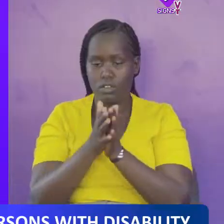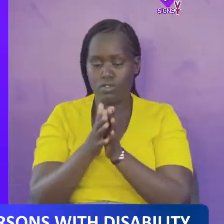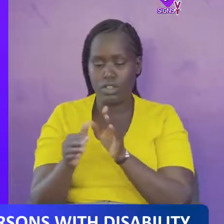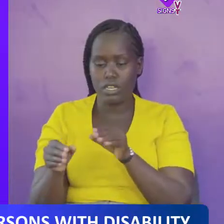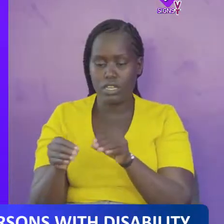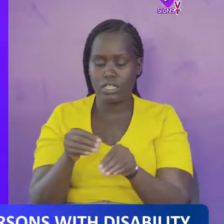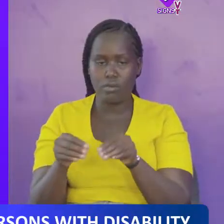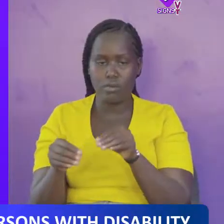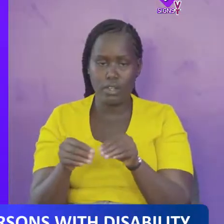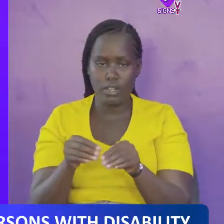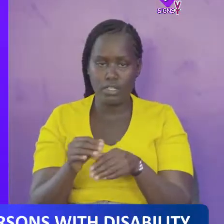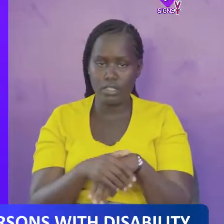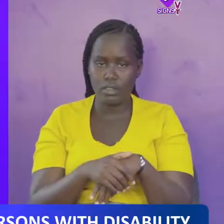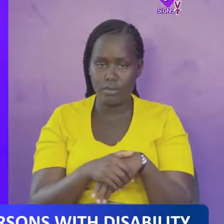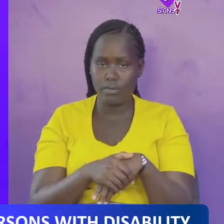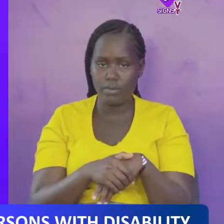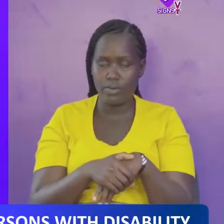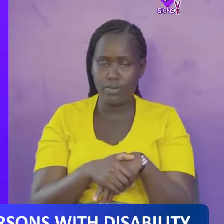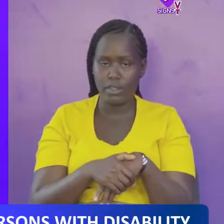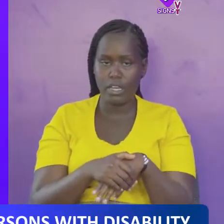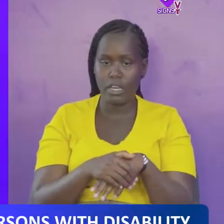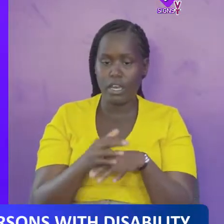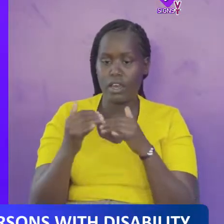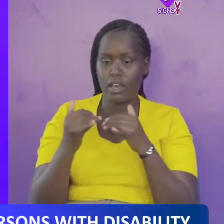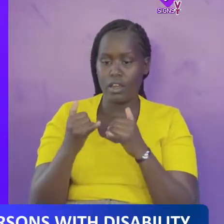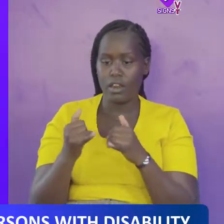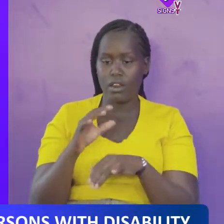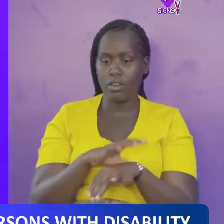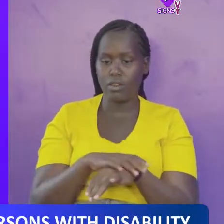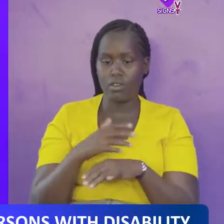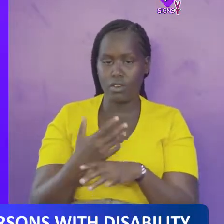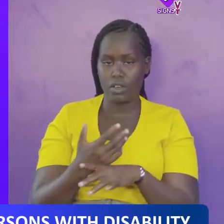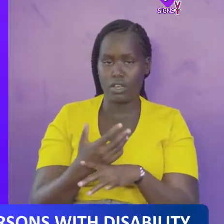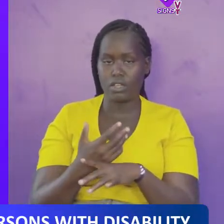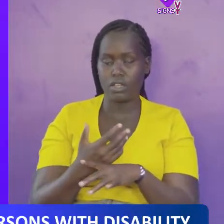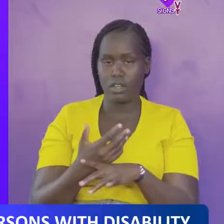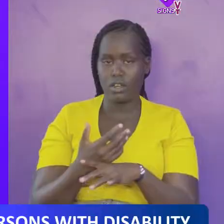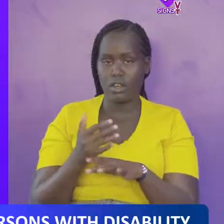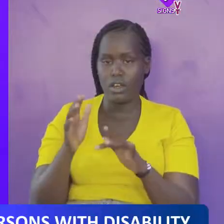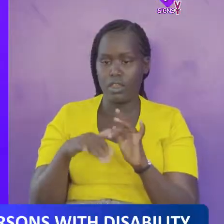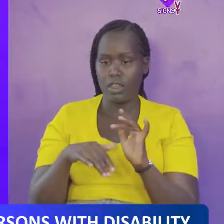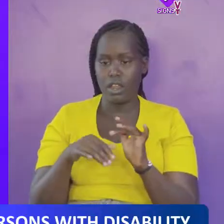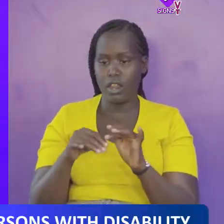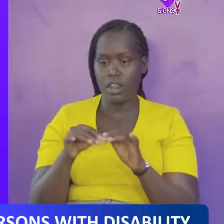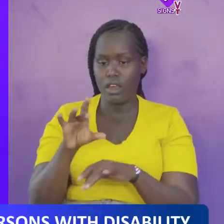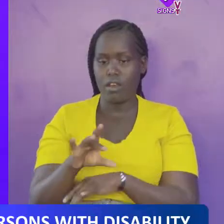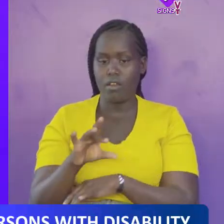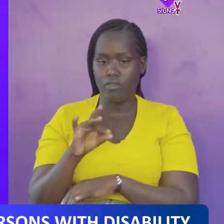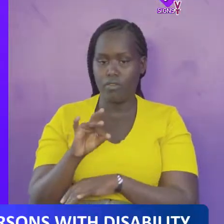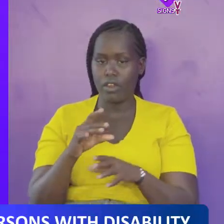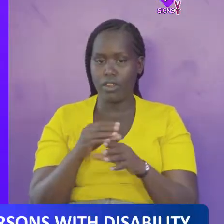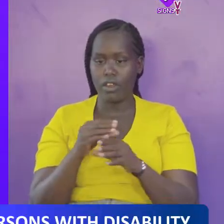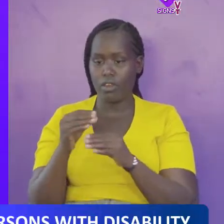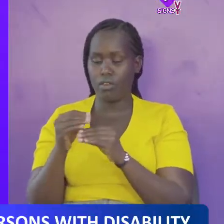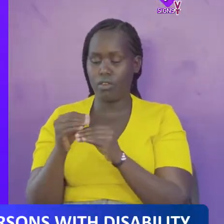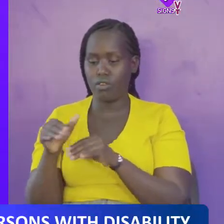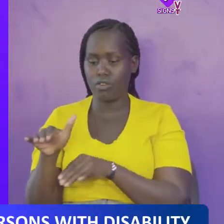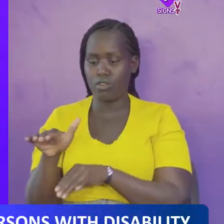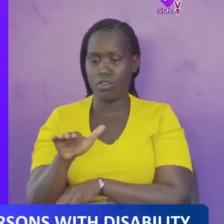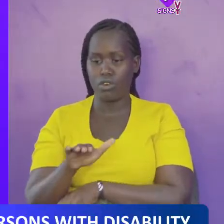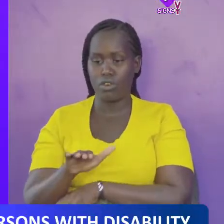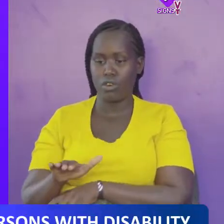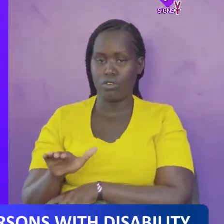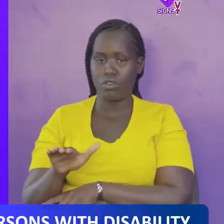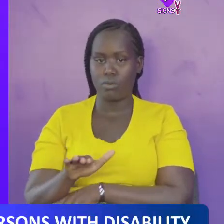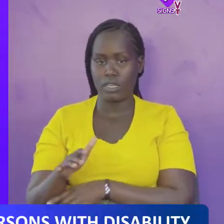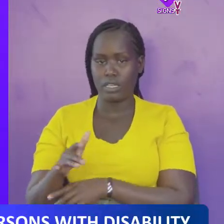And so you find, other than funding, you go to places and you are